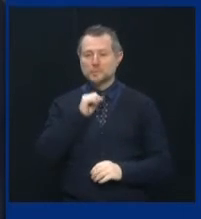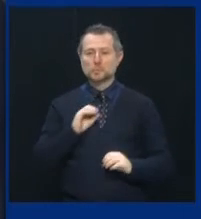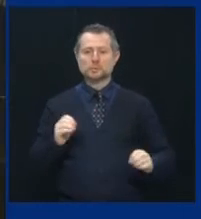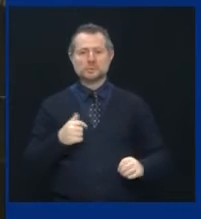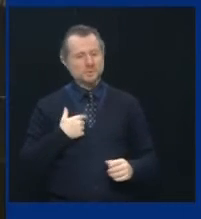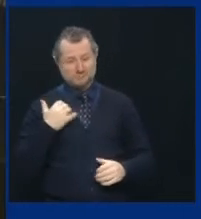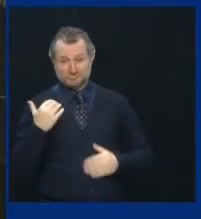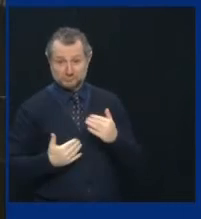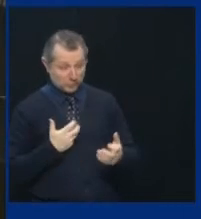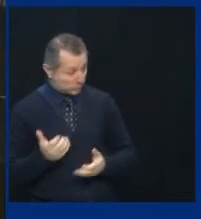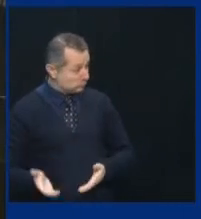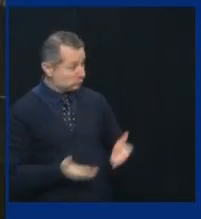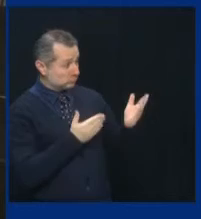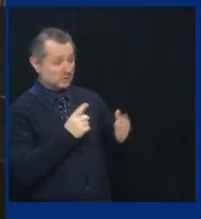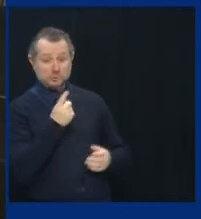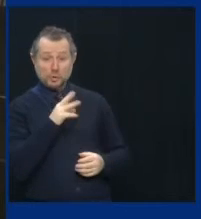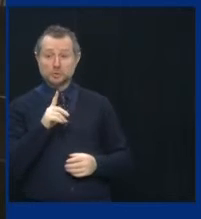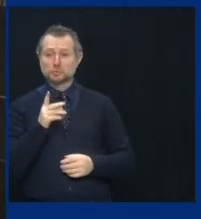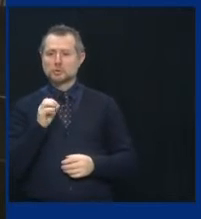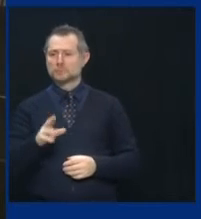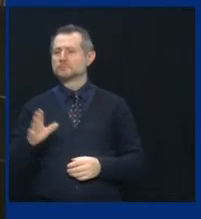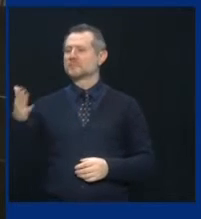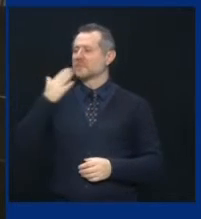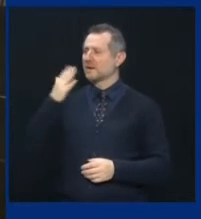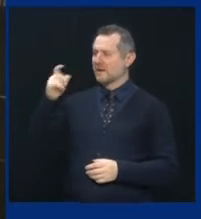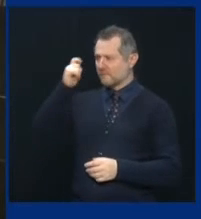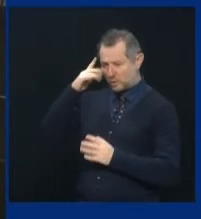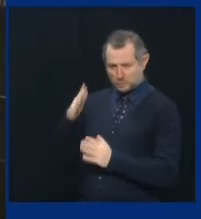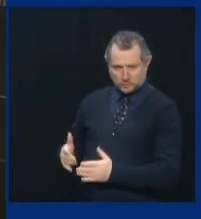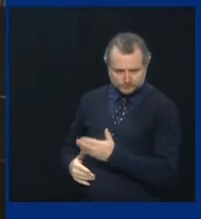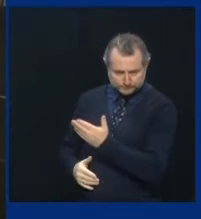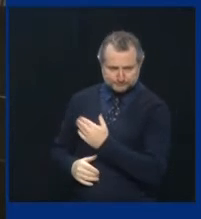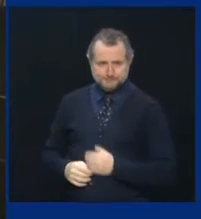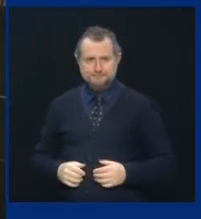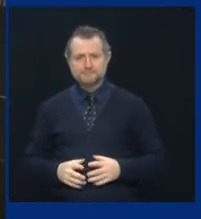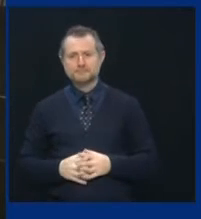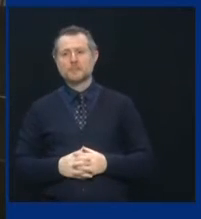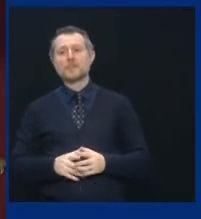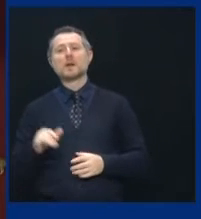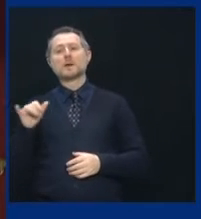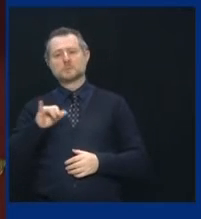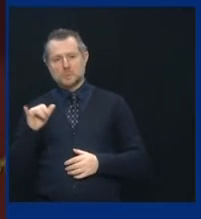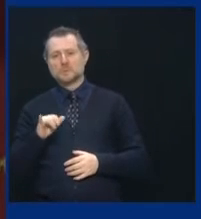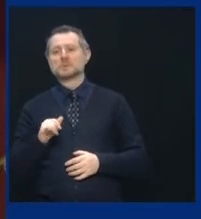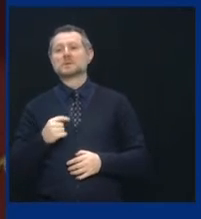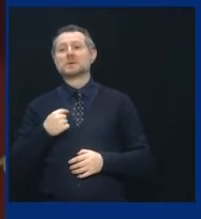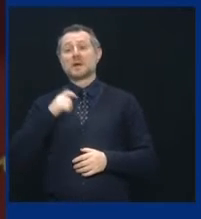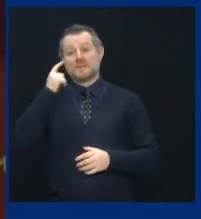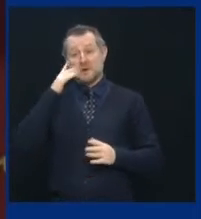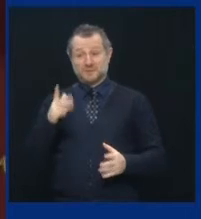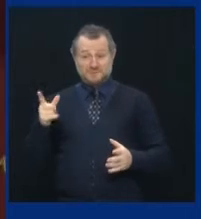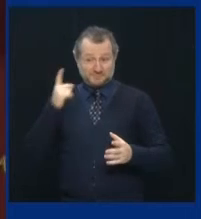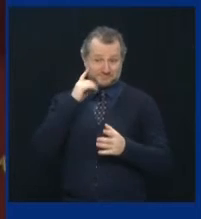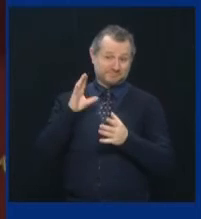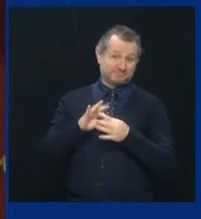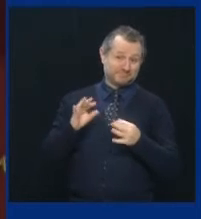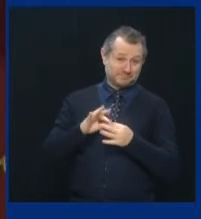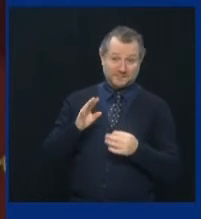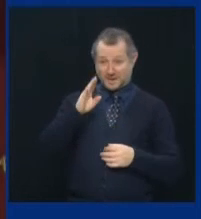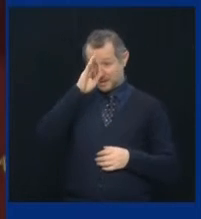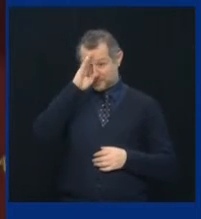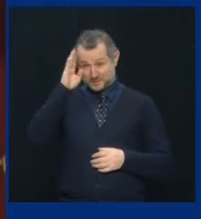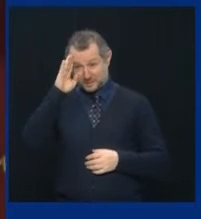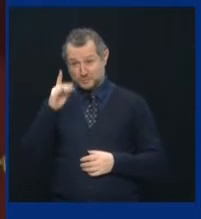Dr. Zucker? Thank you, Governor. So I think part of this also is a sense of urgency, as the Governor mentioned. The hospitals that are sitting at